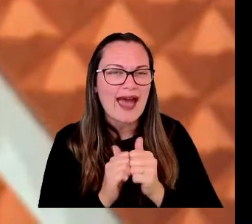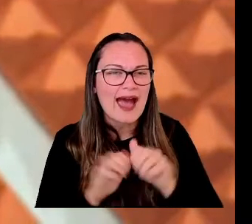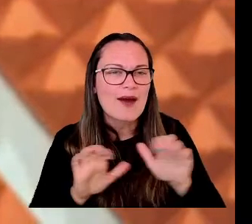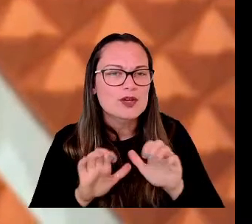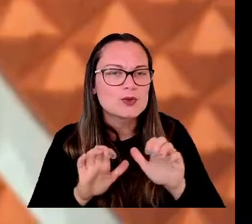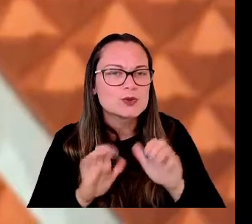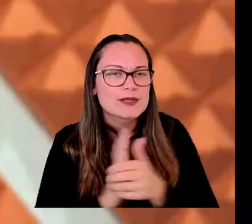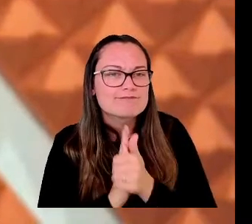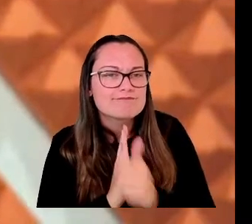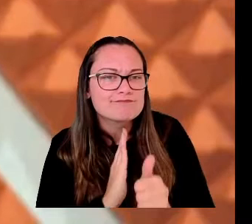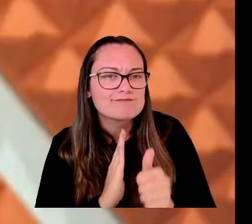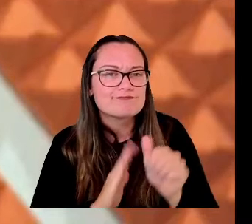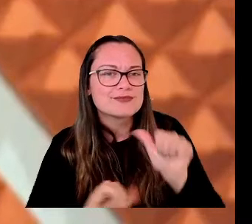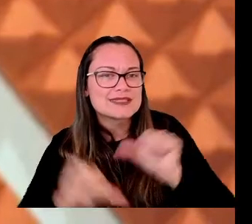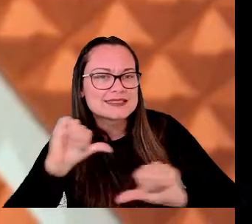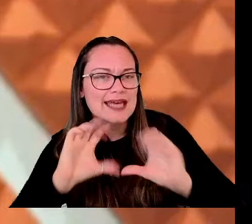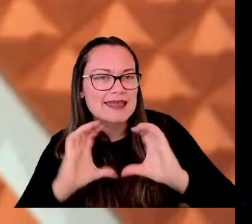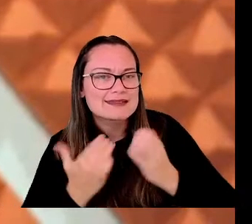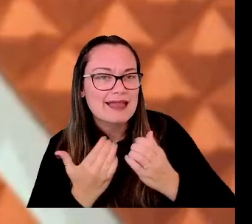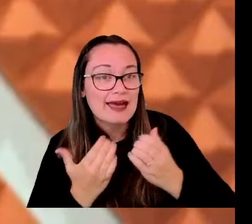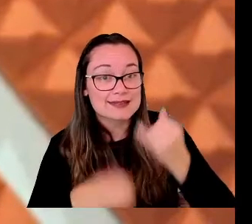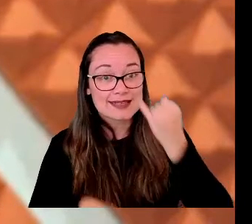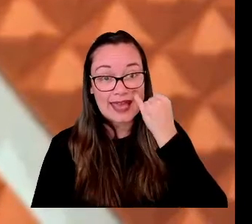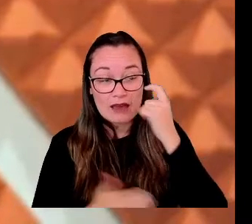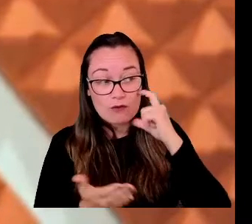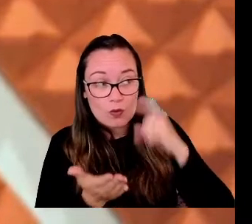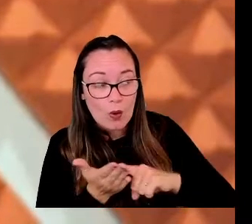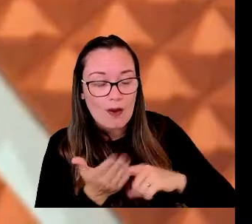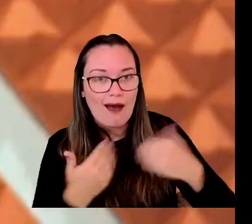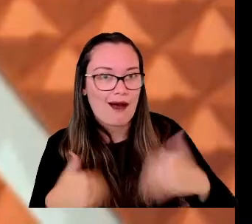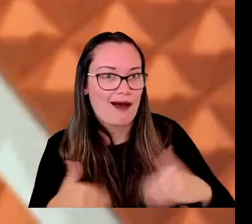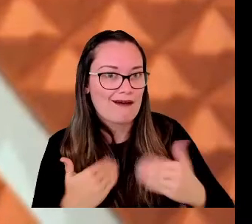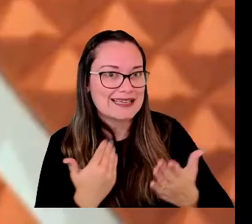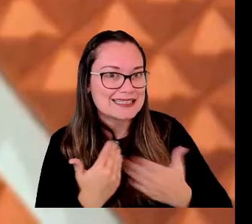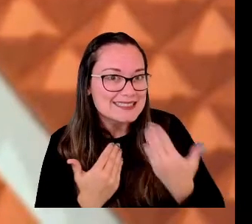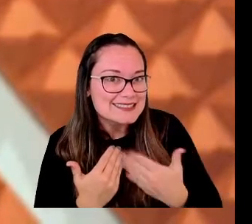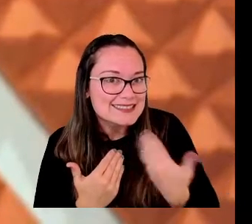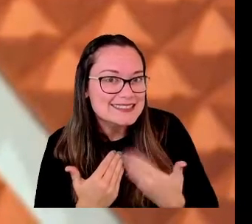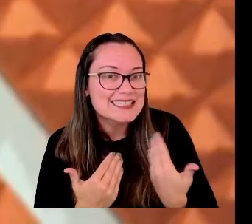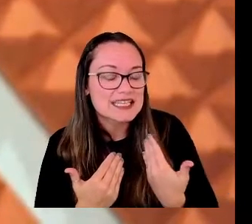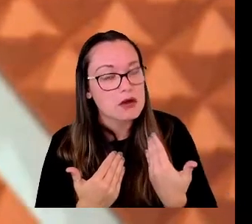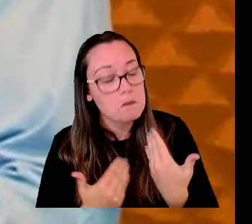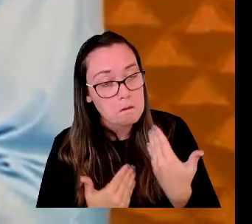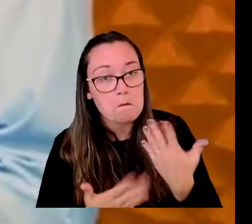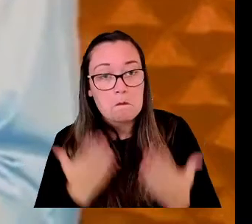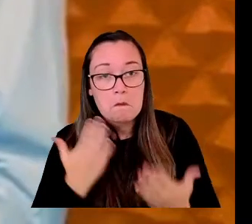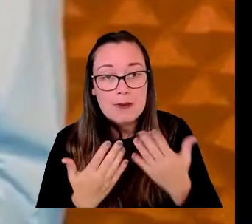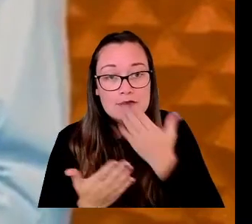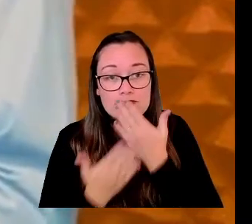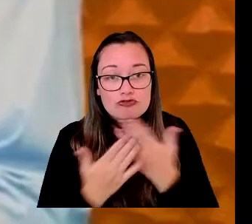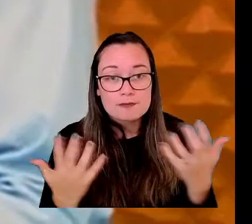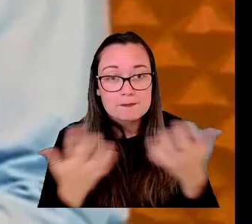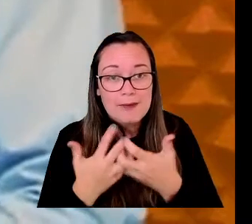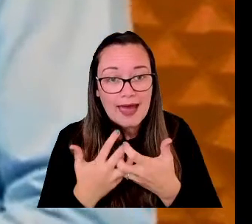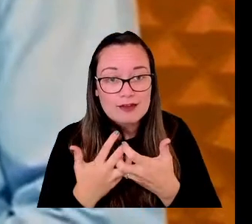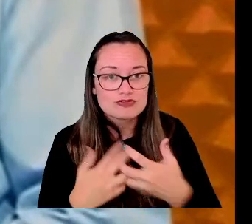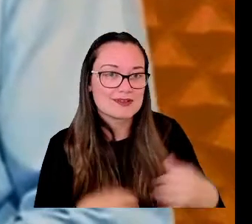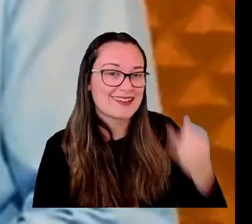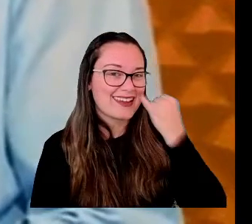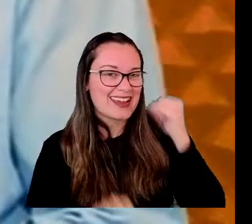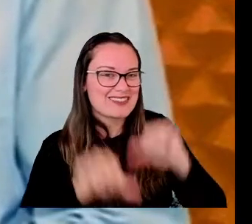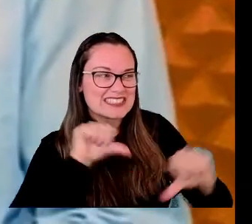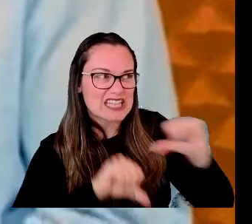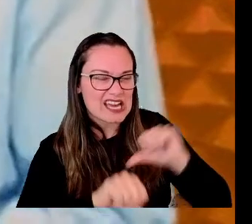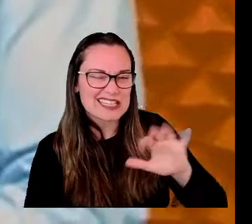science classes. And if science comes easy to you, that's good. That means that this might be right up your alley. If science doesn't come